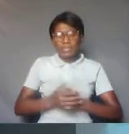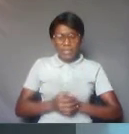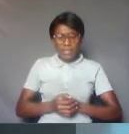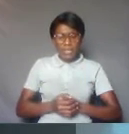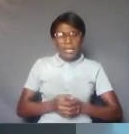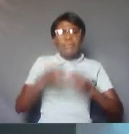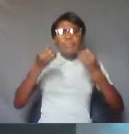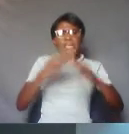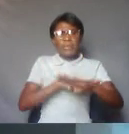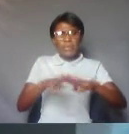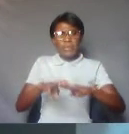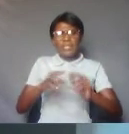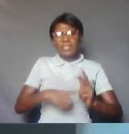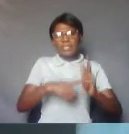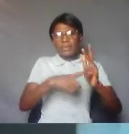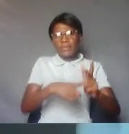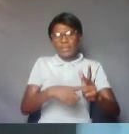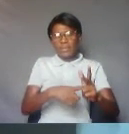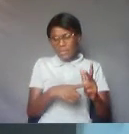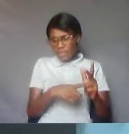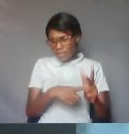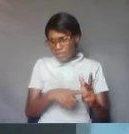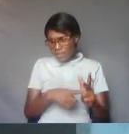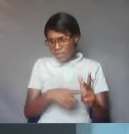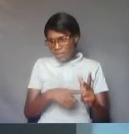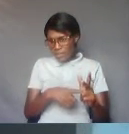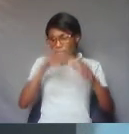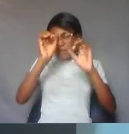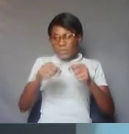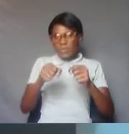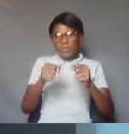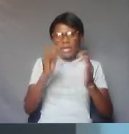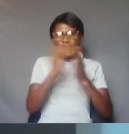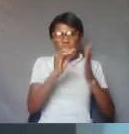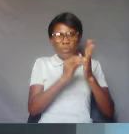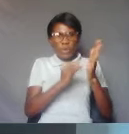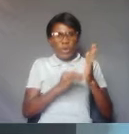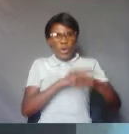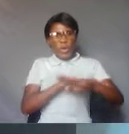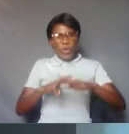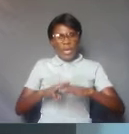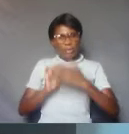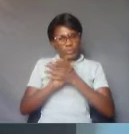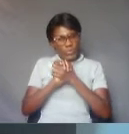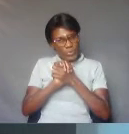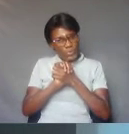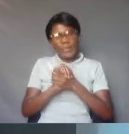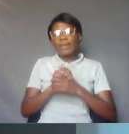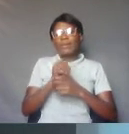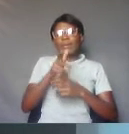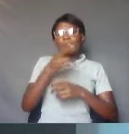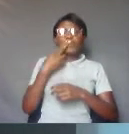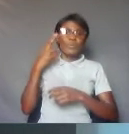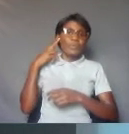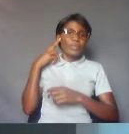ways, Jesus can be reframed in quite a deaf-friendly way, but interpretation often